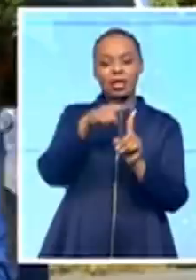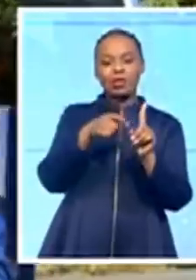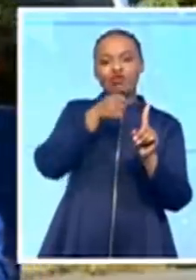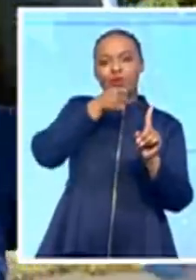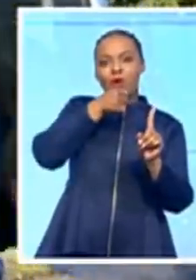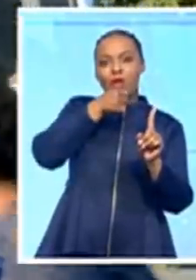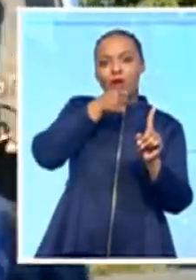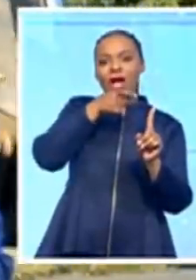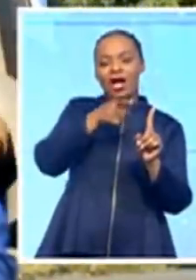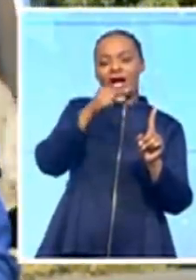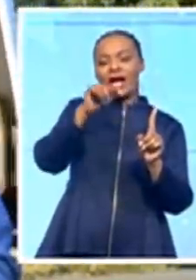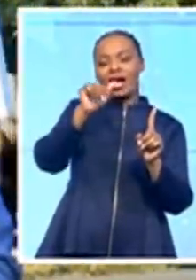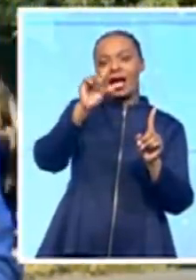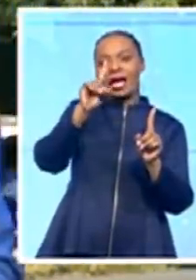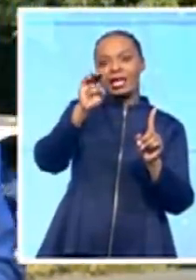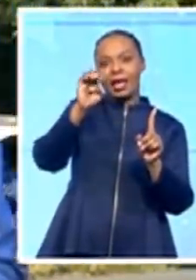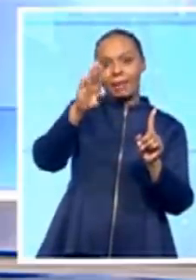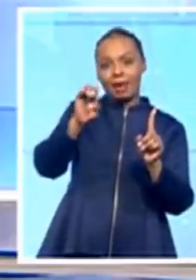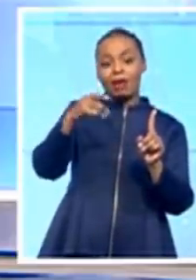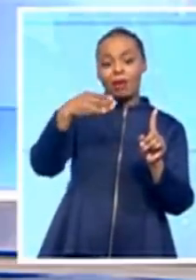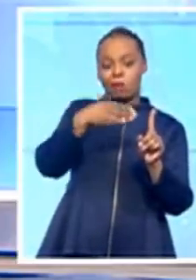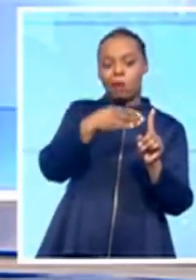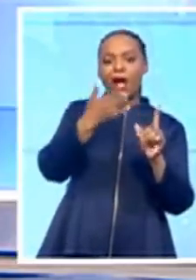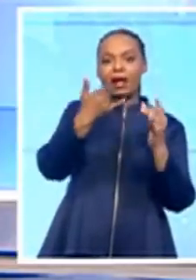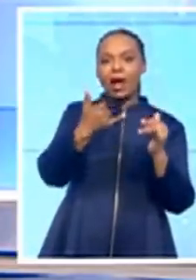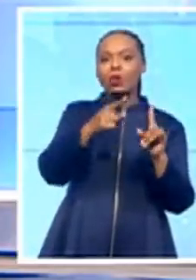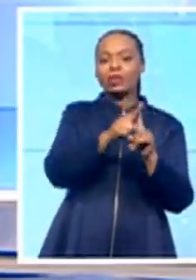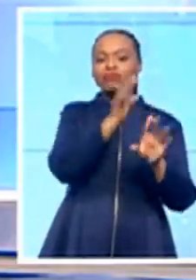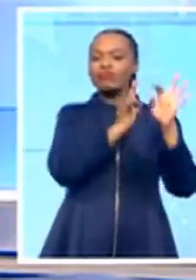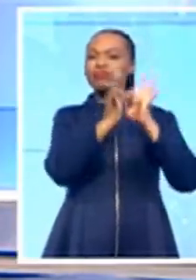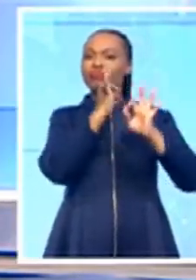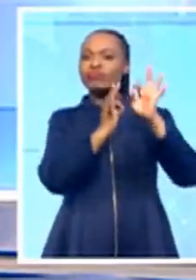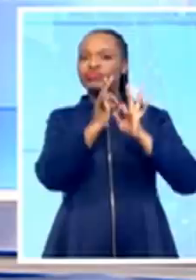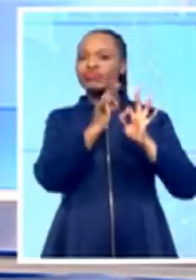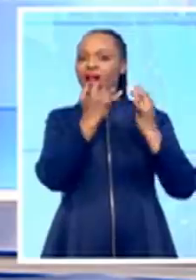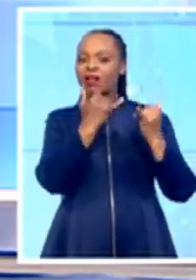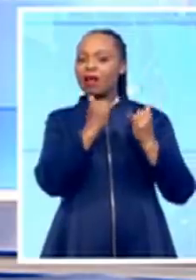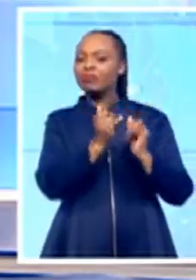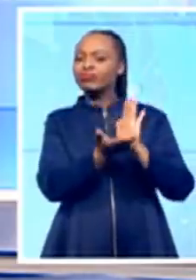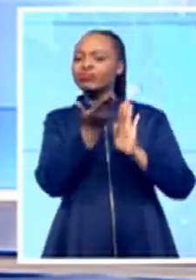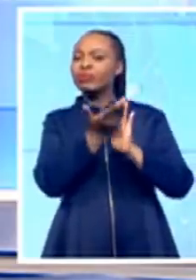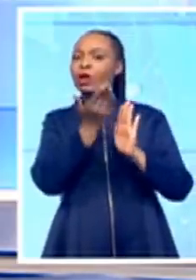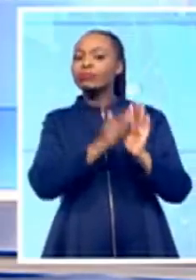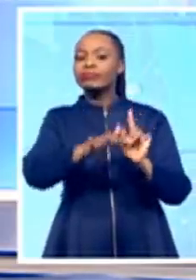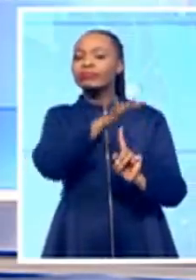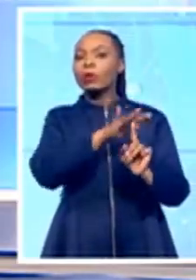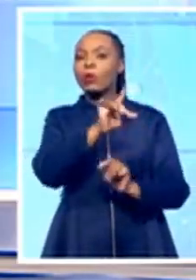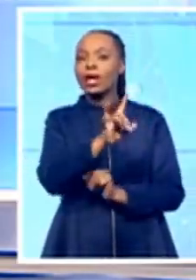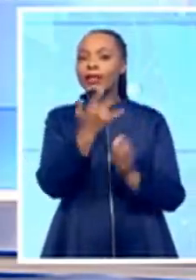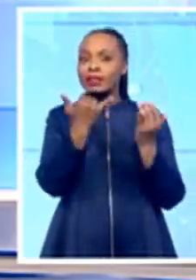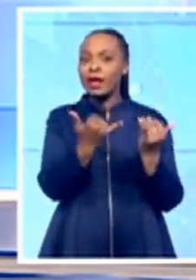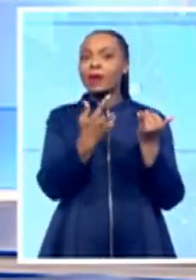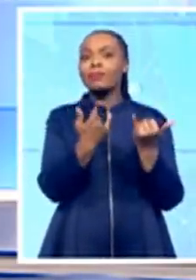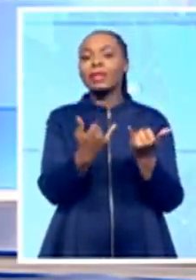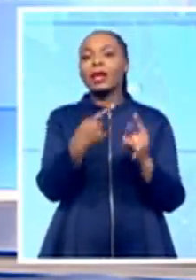to him. We're getting all angles of this story right here on SABC News. I want to bring in now Jacob Zuma Foundation